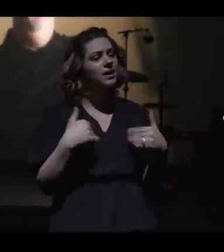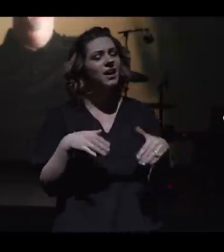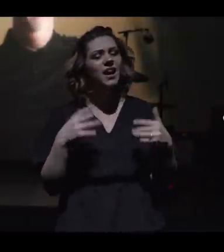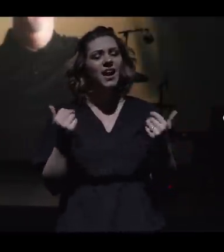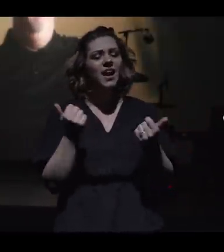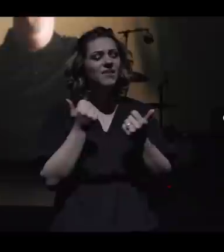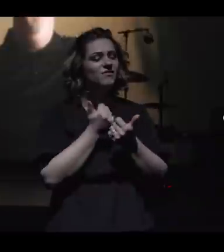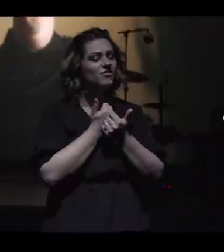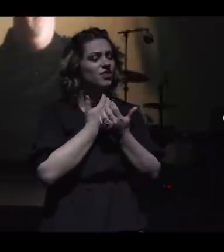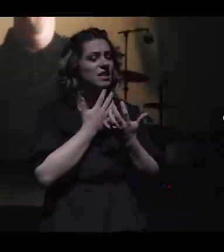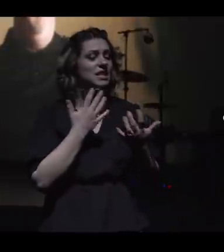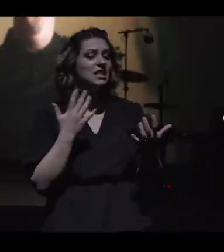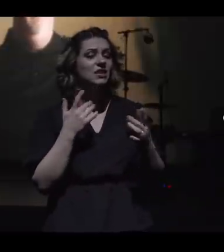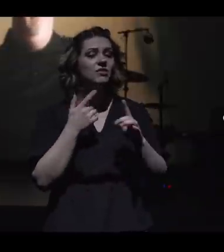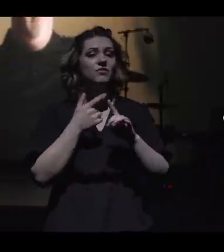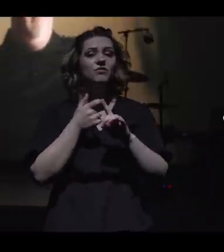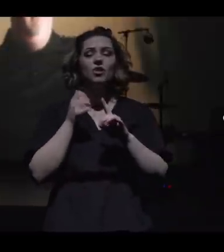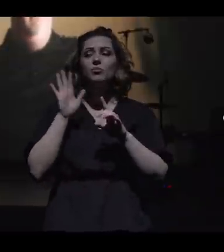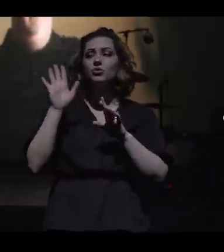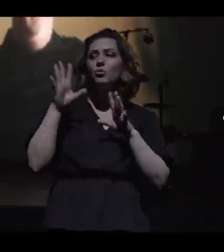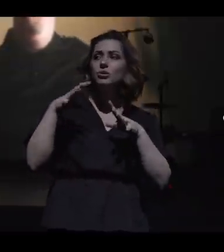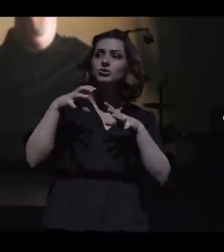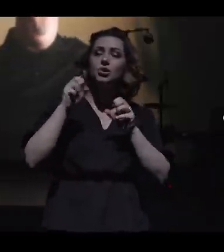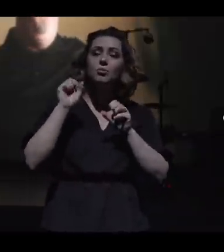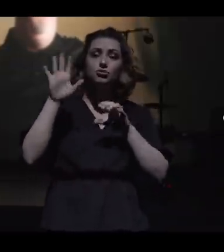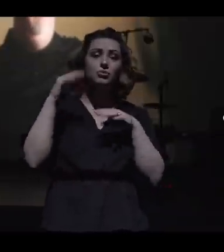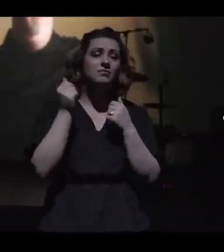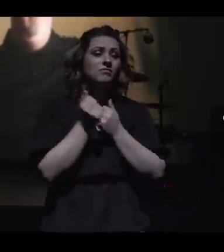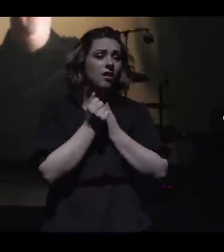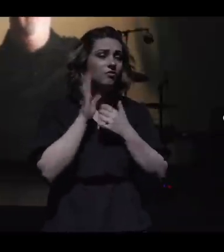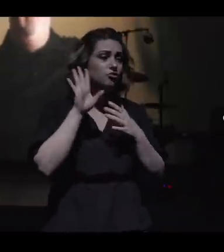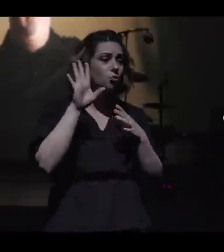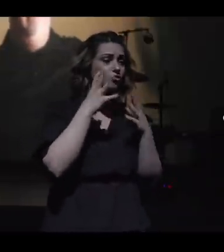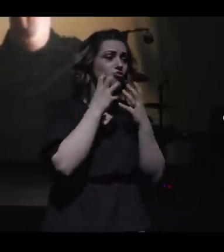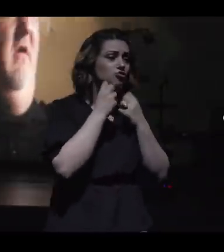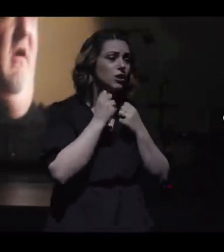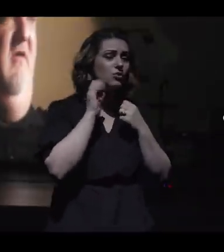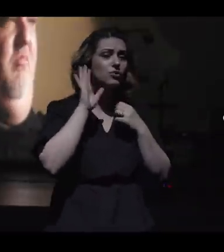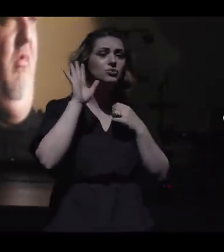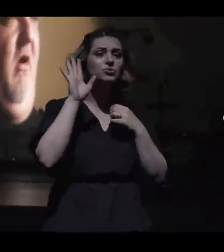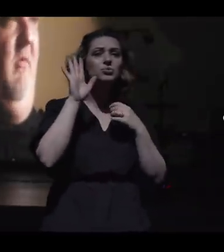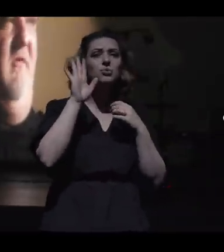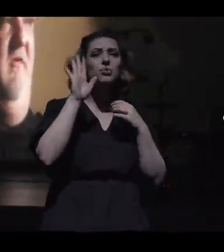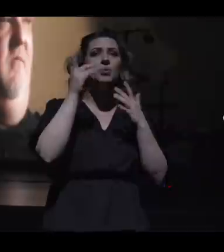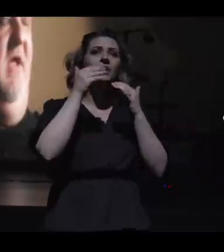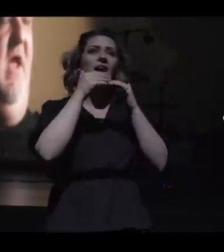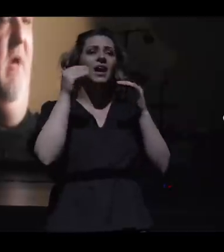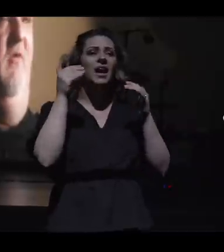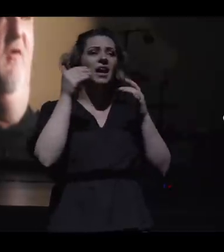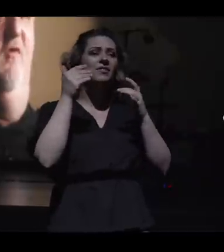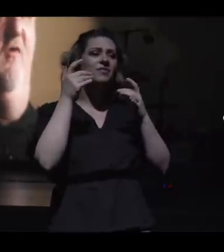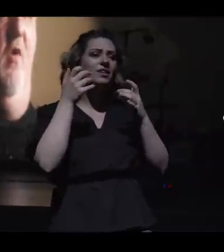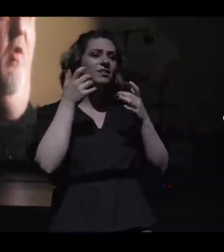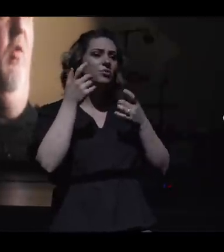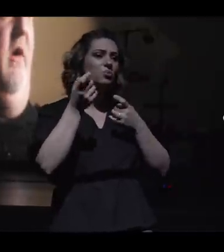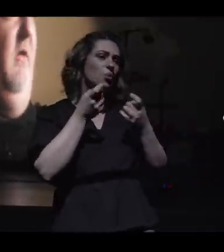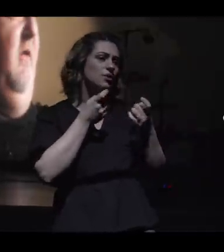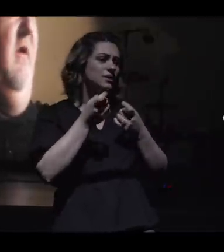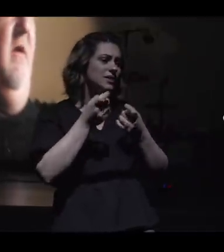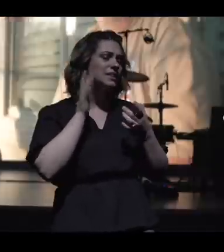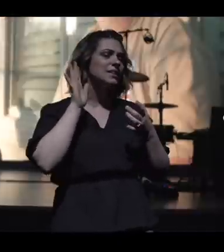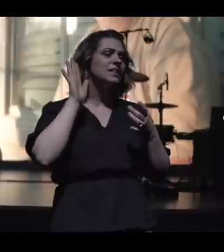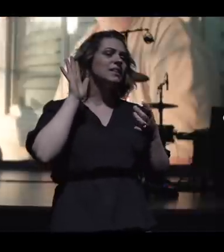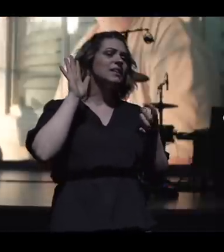Everything from you're adopted, you're loved, you're cherished, you're royalty. His promises became so